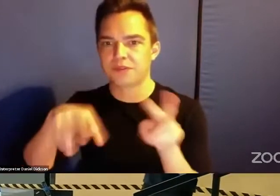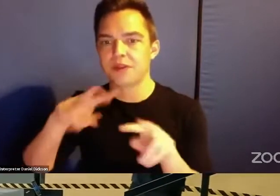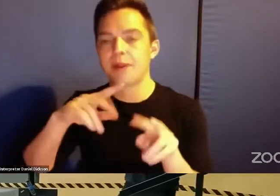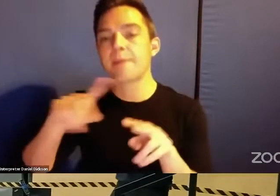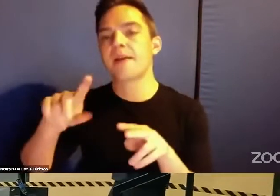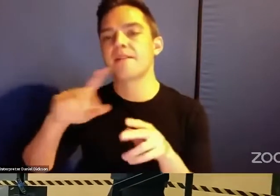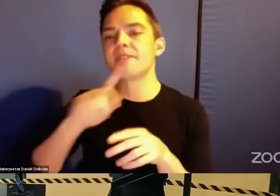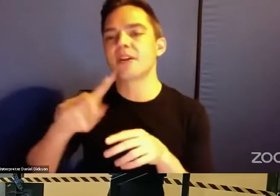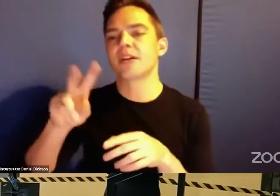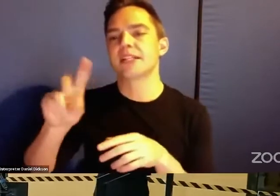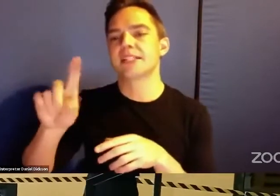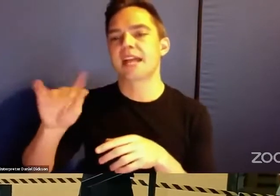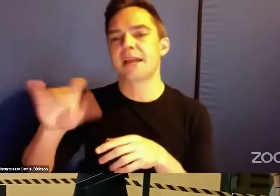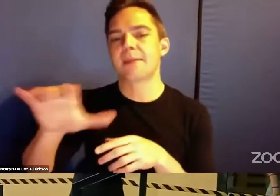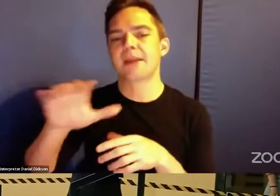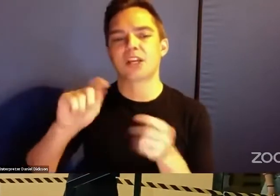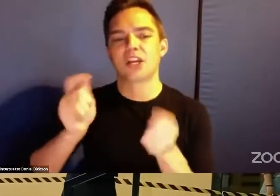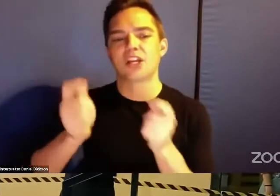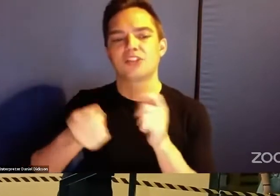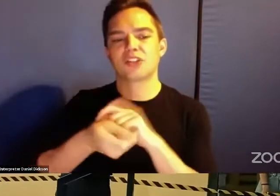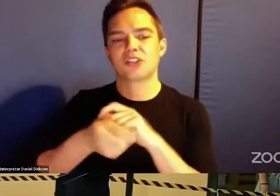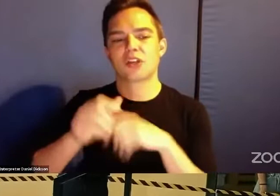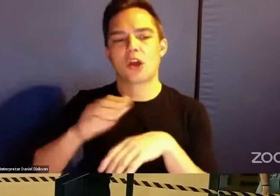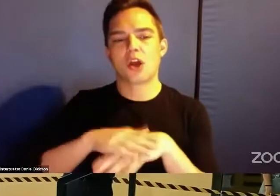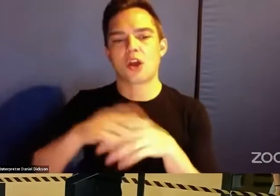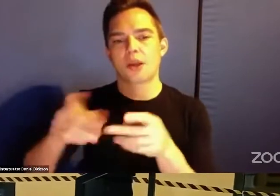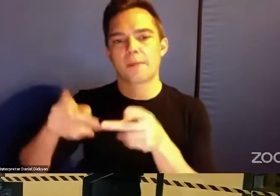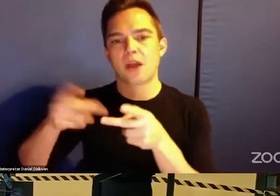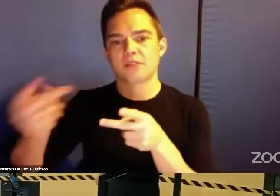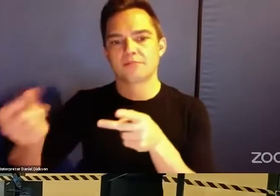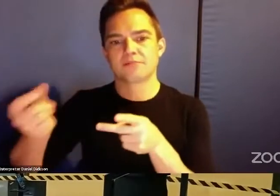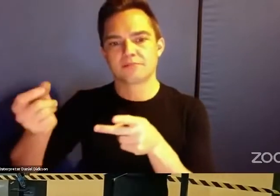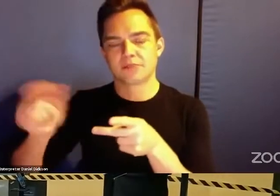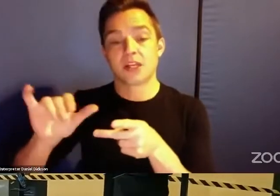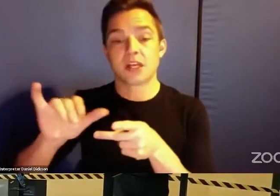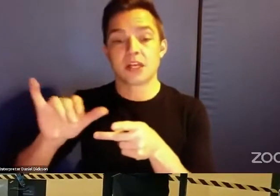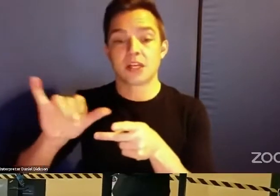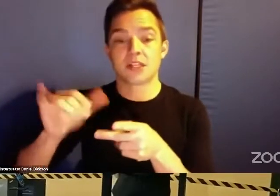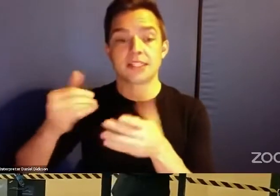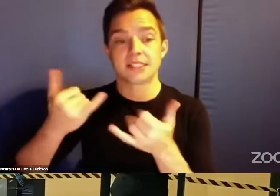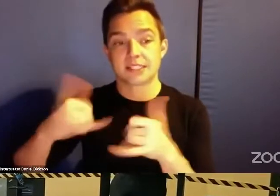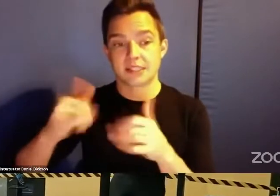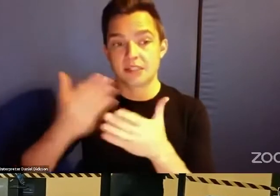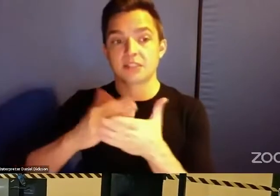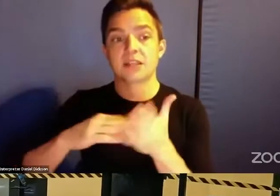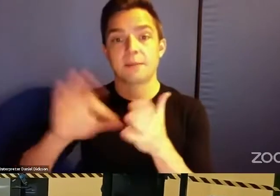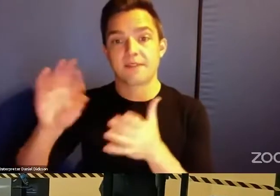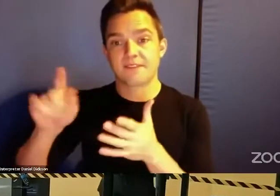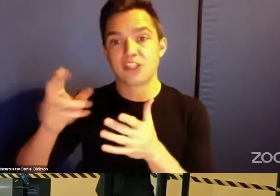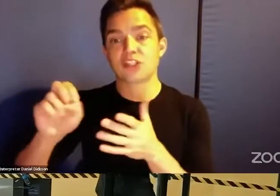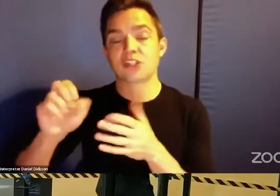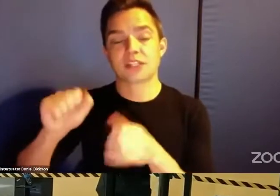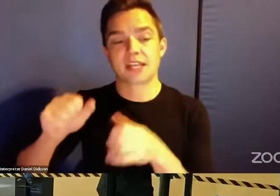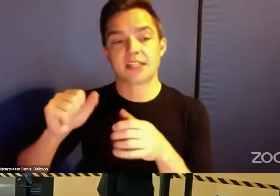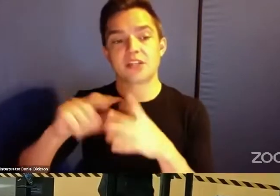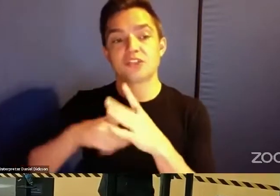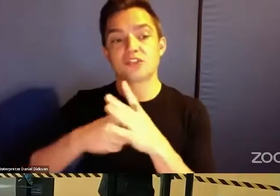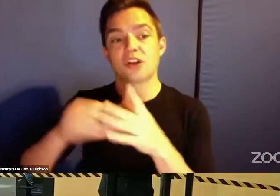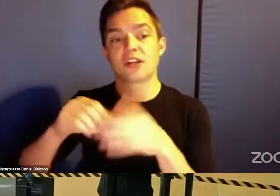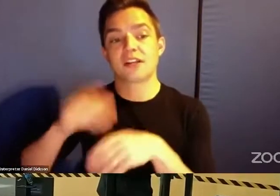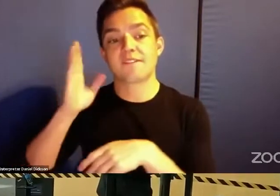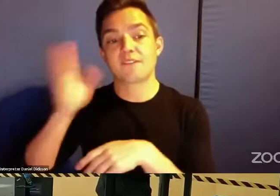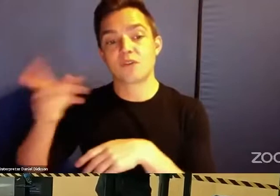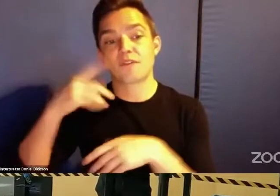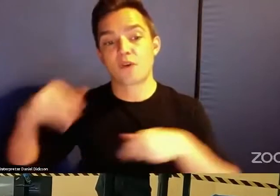spot, and still some of the features may be implemented in future also for wheelchairs that can be used in